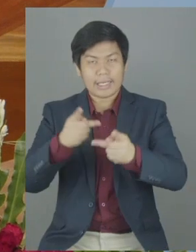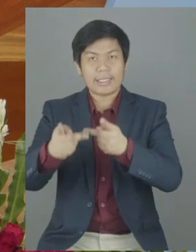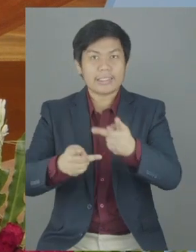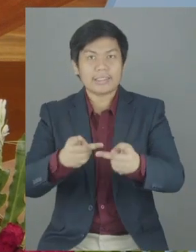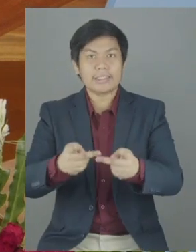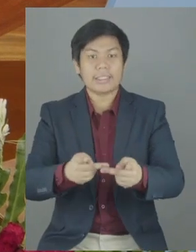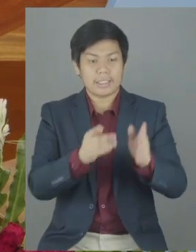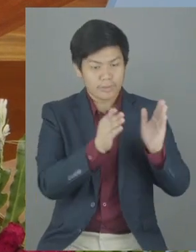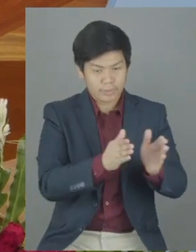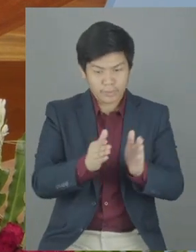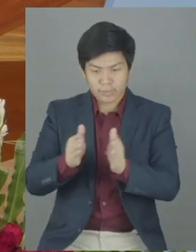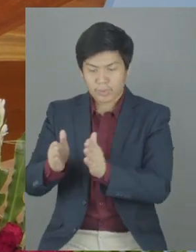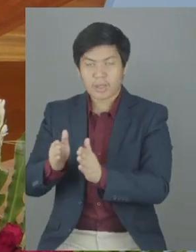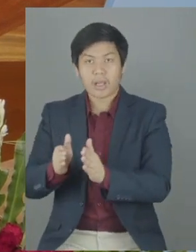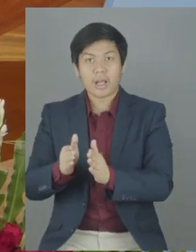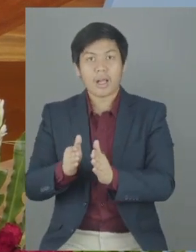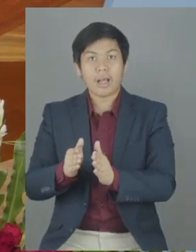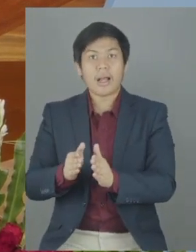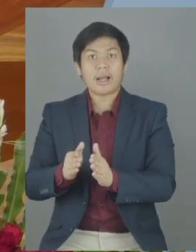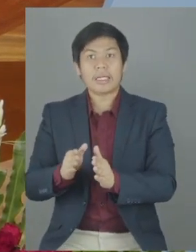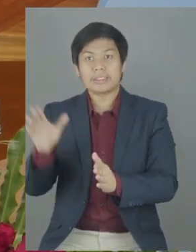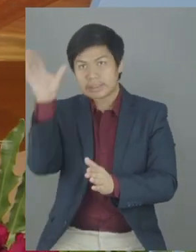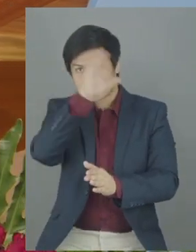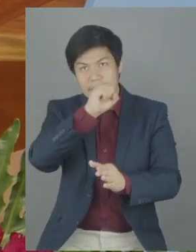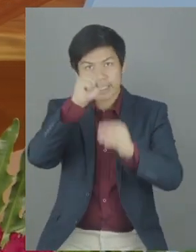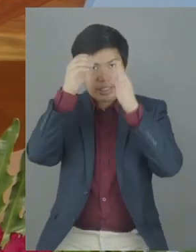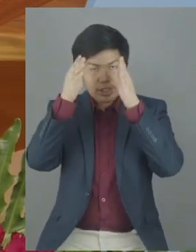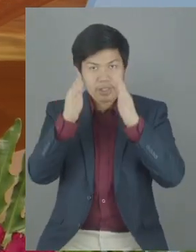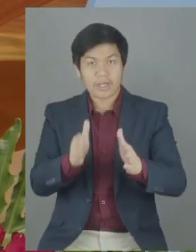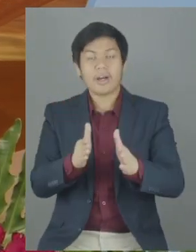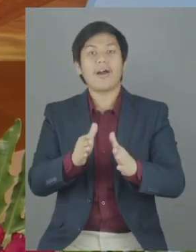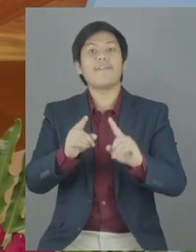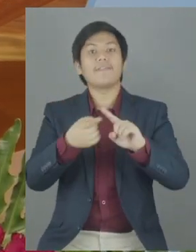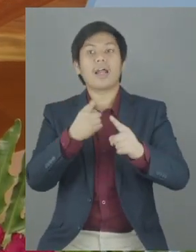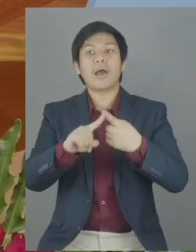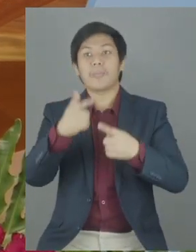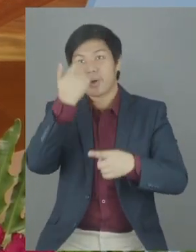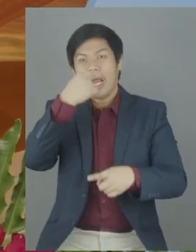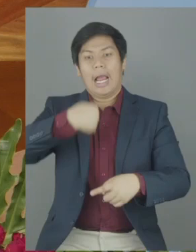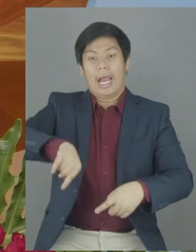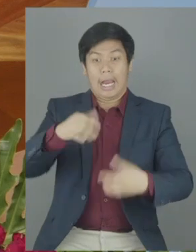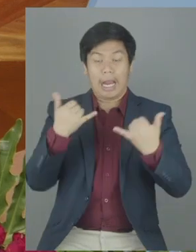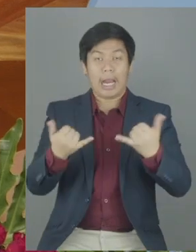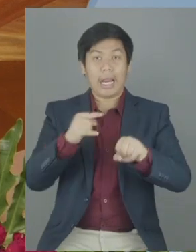logic is, be a foreigner's friend because these are trying times.